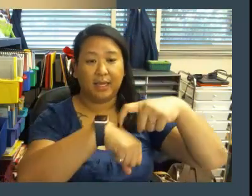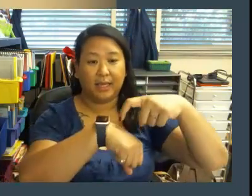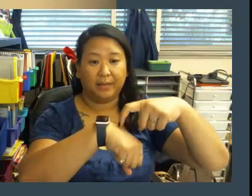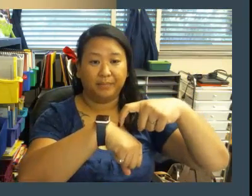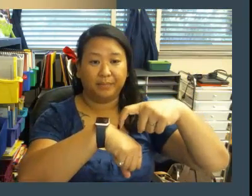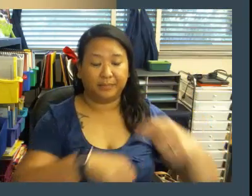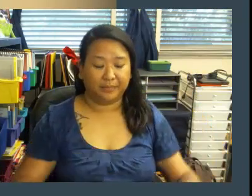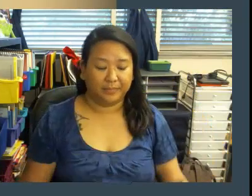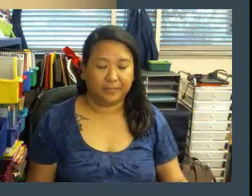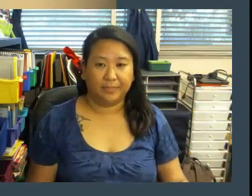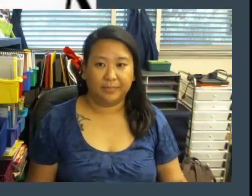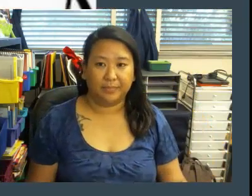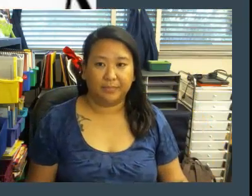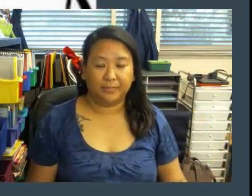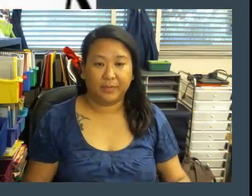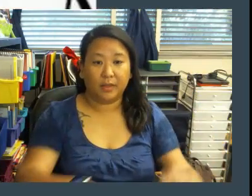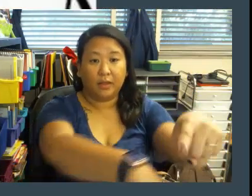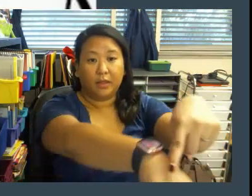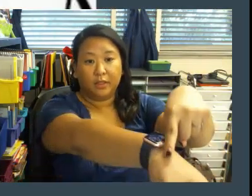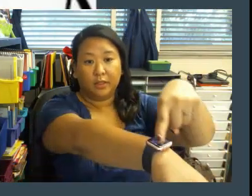Last time.